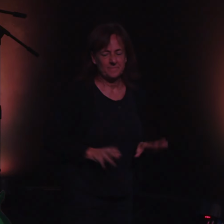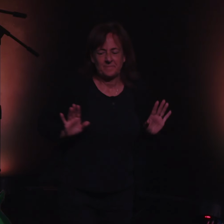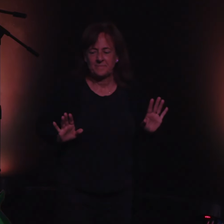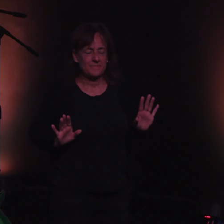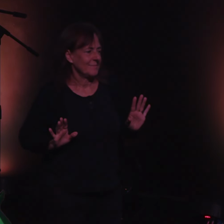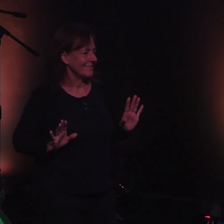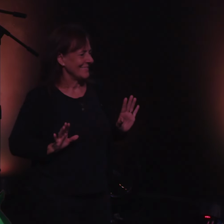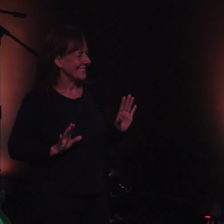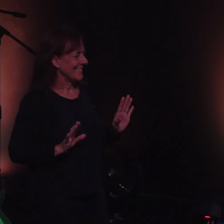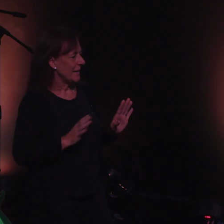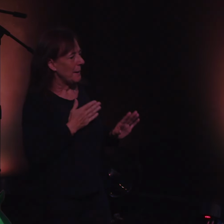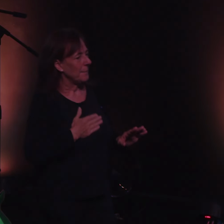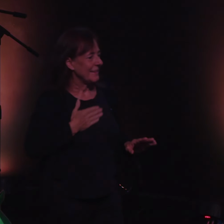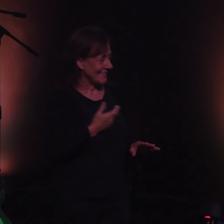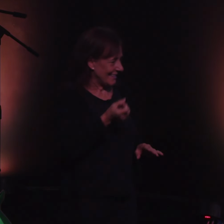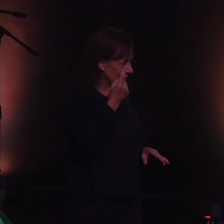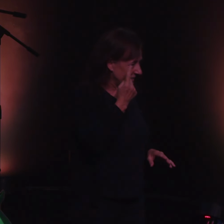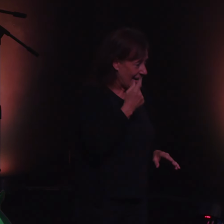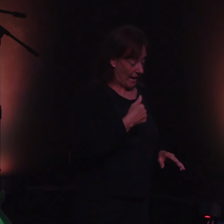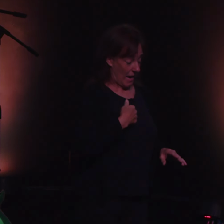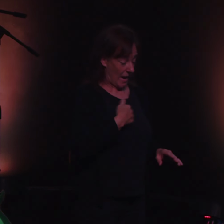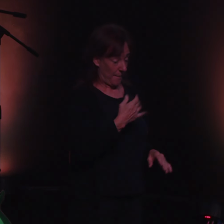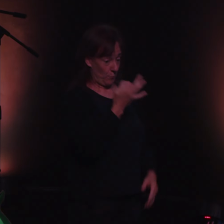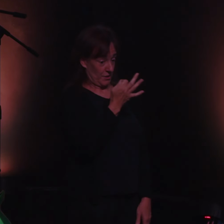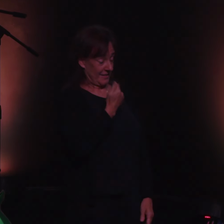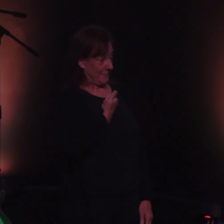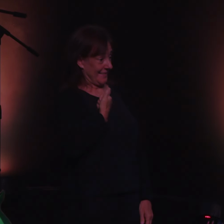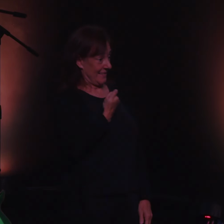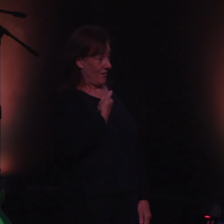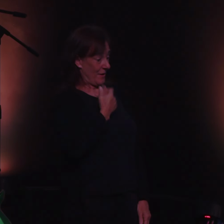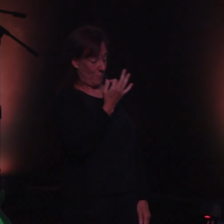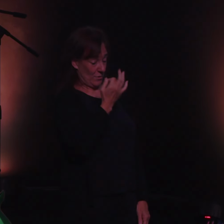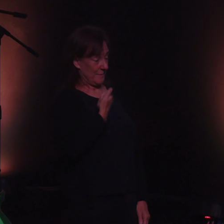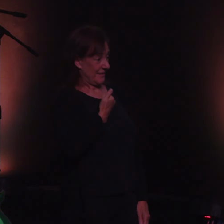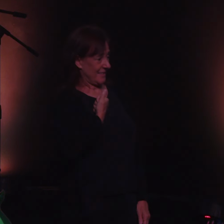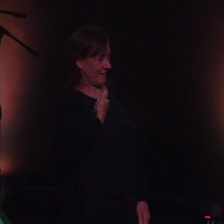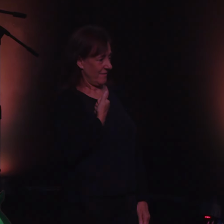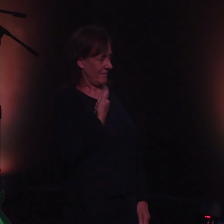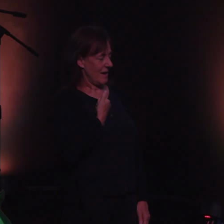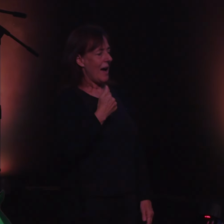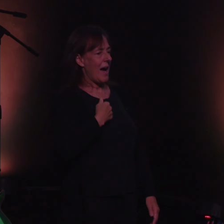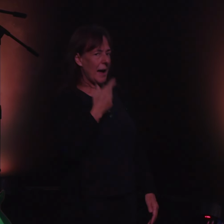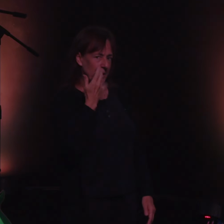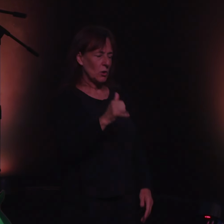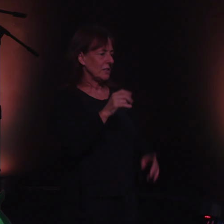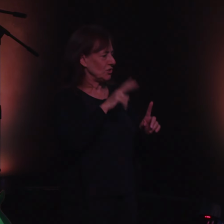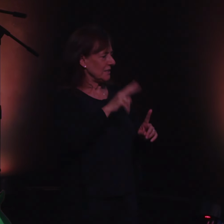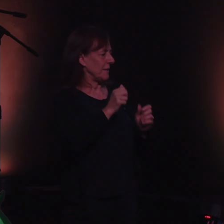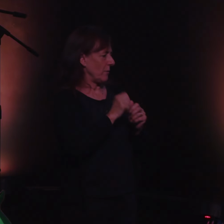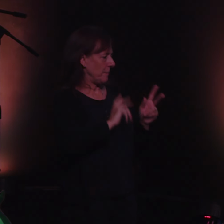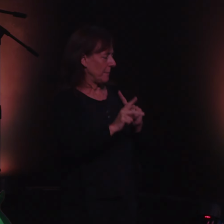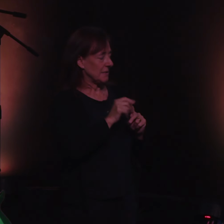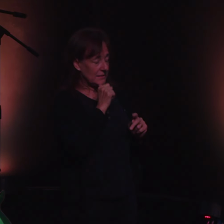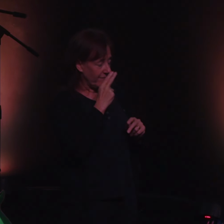And I'm telling you right now, please understand my heart. I preach this and I believe it with all my heart. I am so internally judgmental with people,